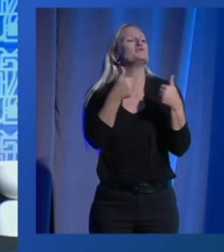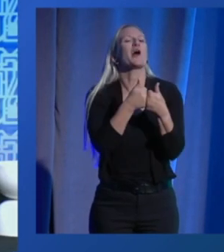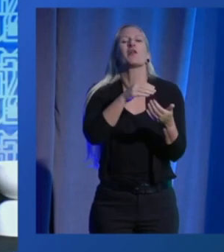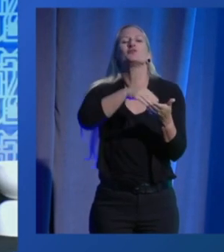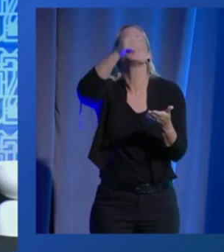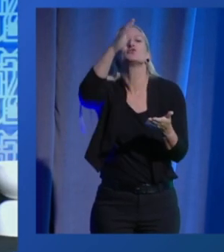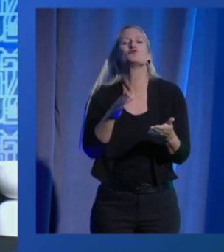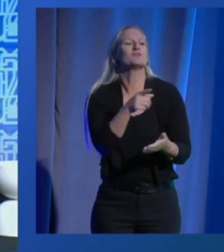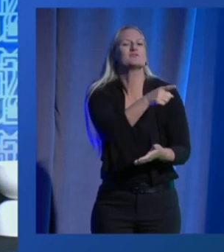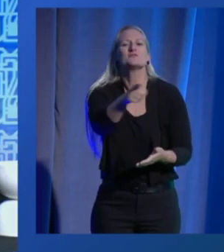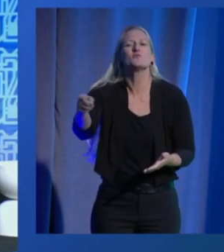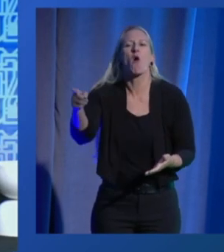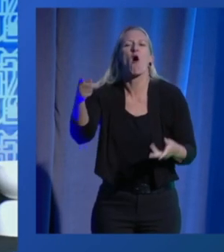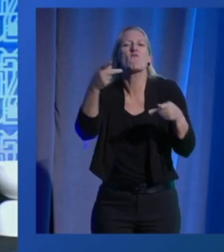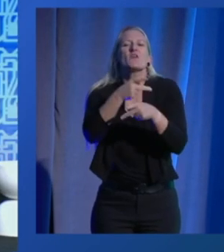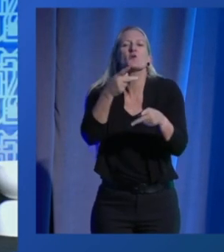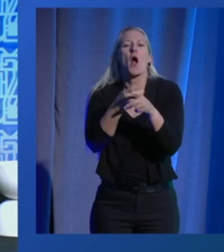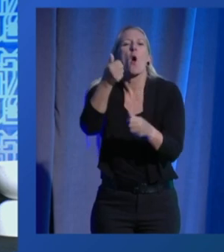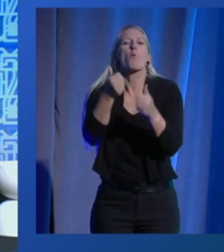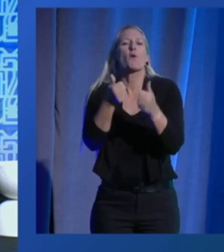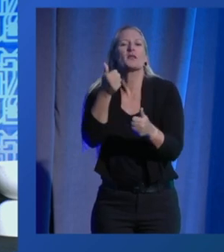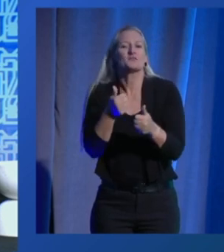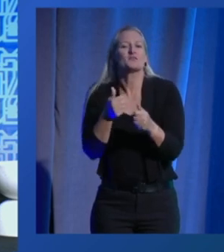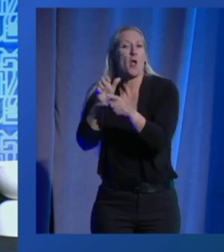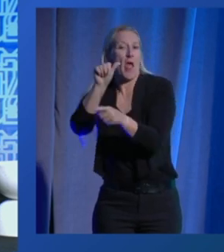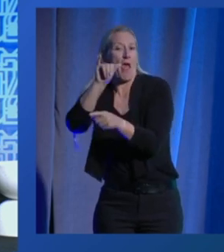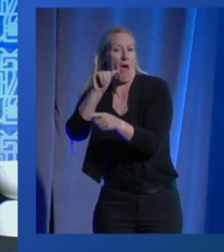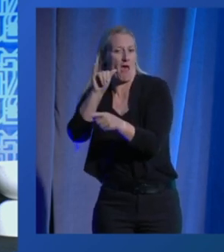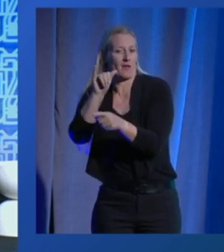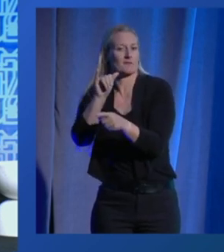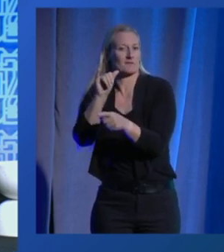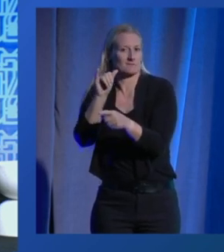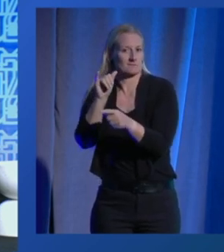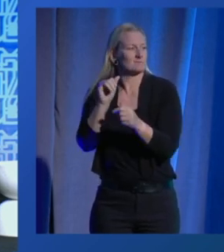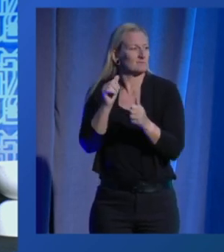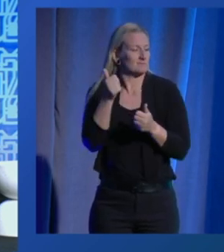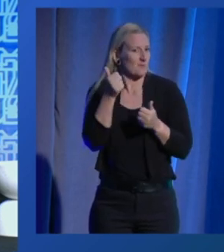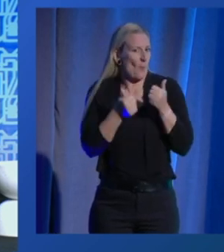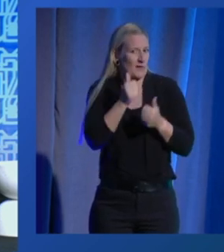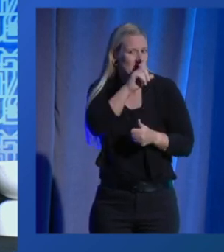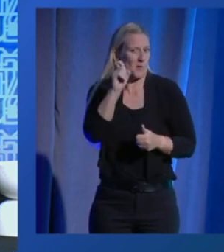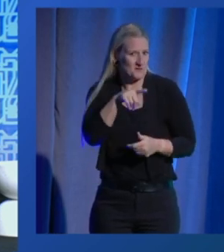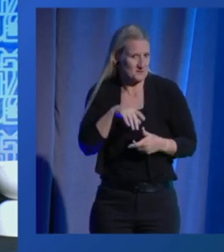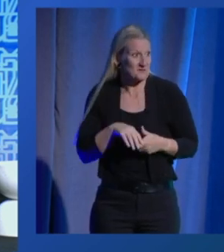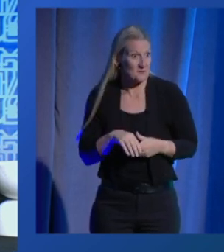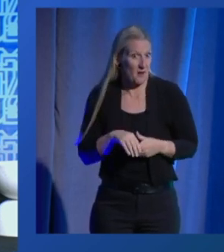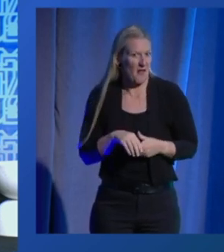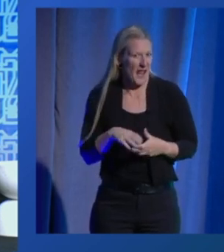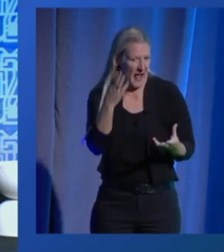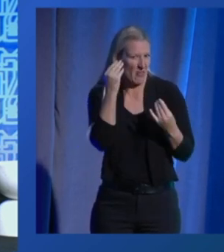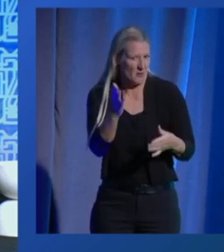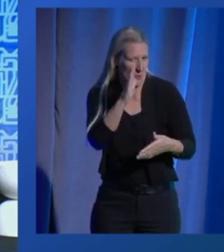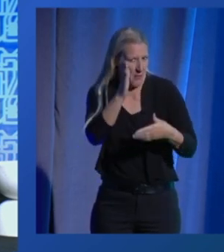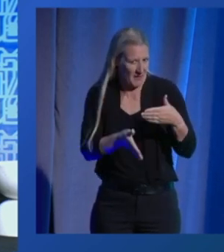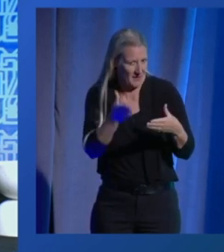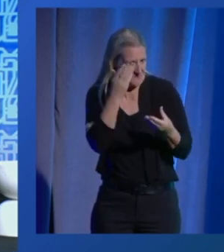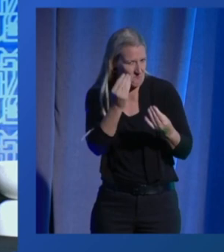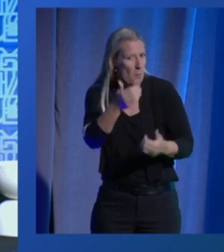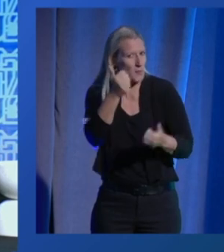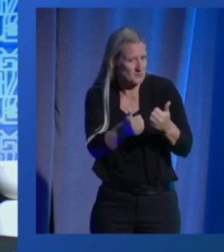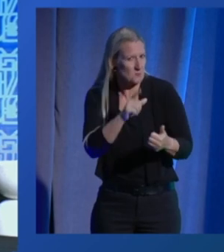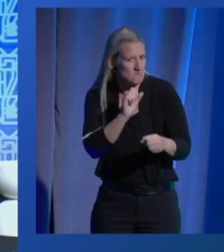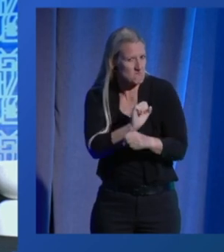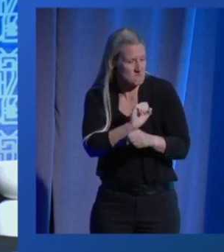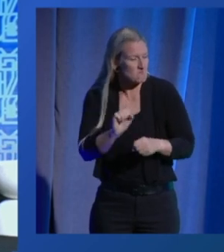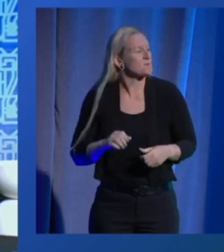if you can figure out which questions were generated by Ai and I'll let you know at the very end to begin with I uh want